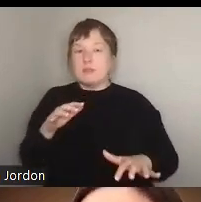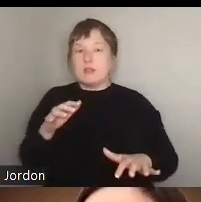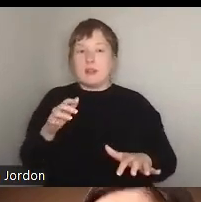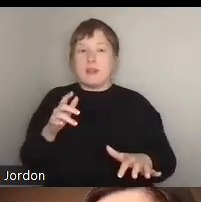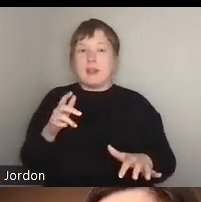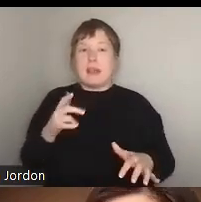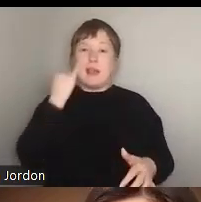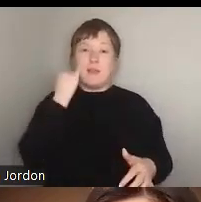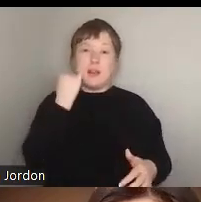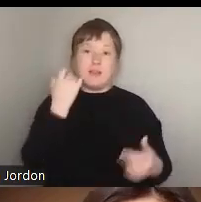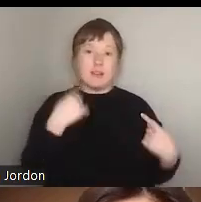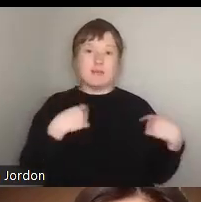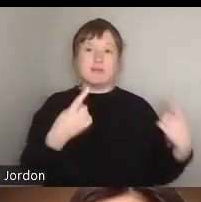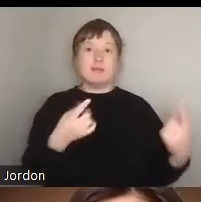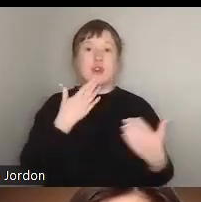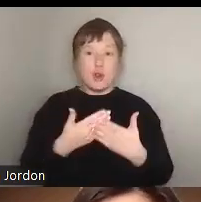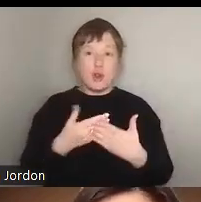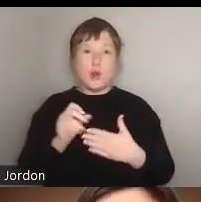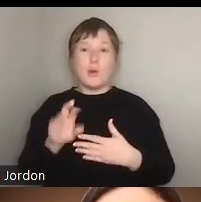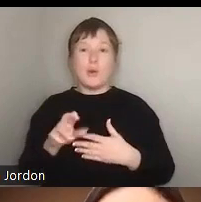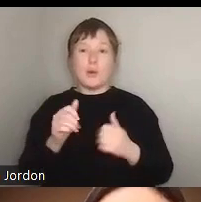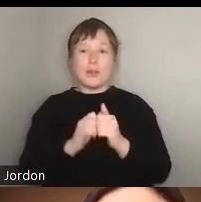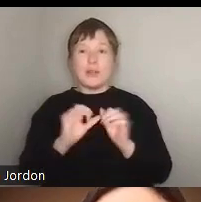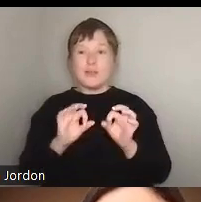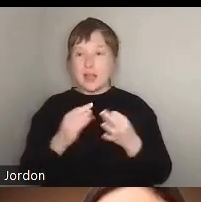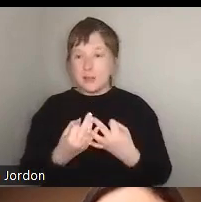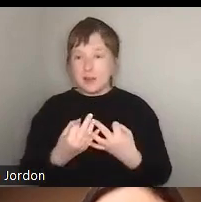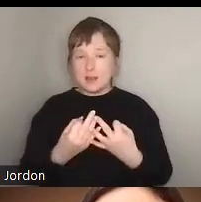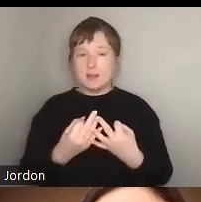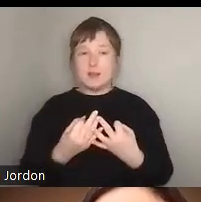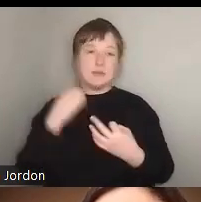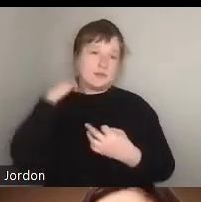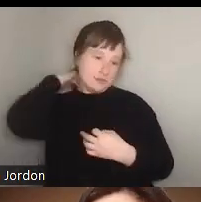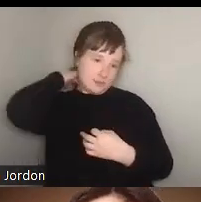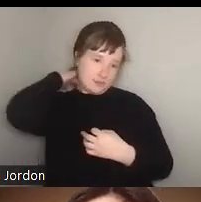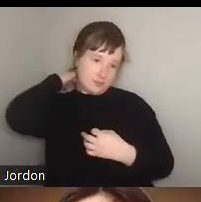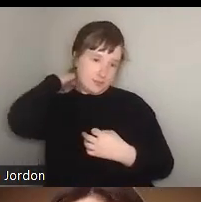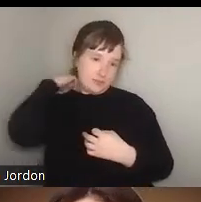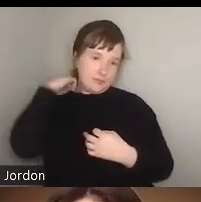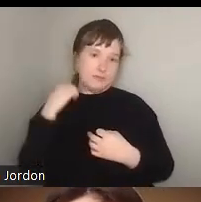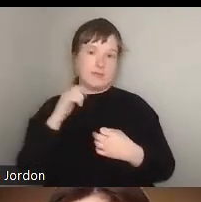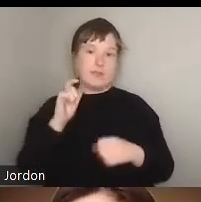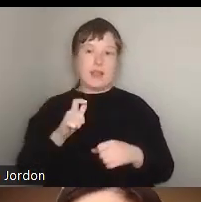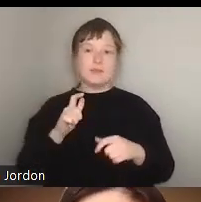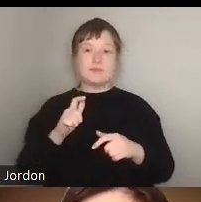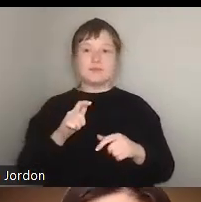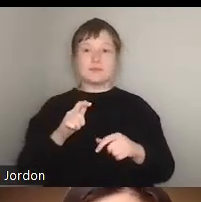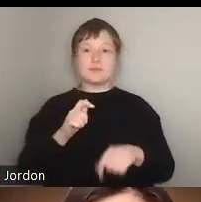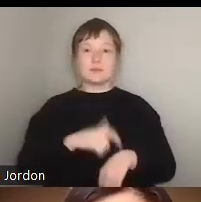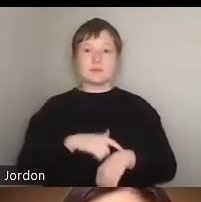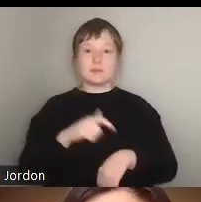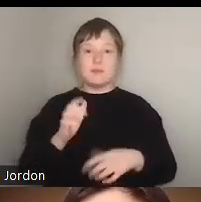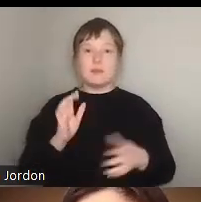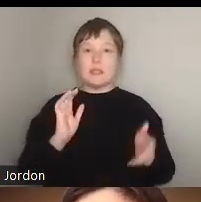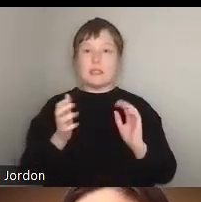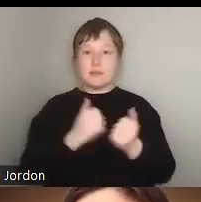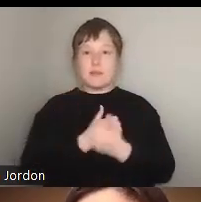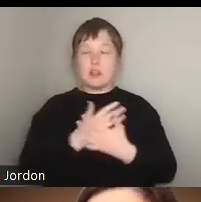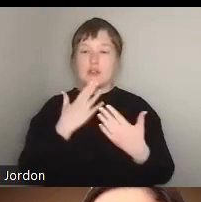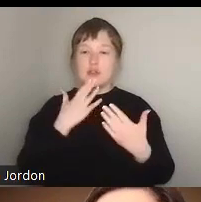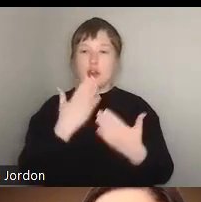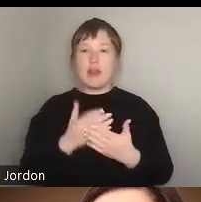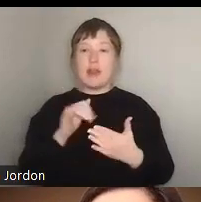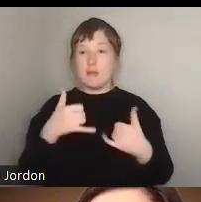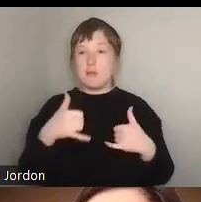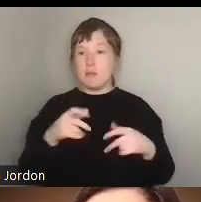been good for a while, or it can be with family, even in those long periods where it seems that things are very good, that person can